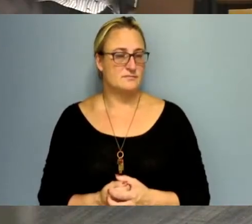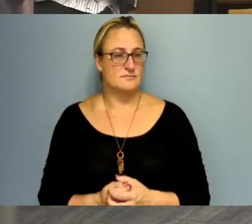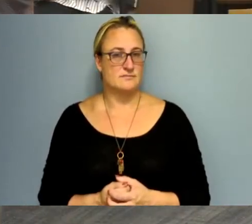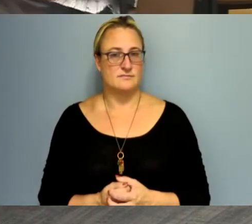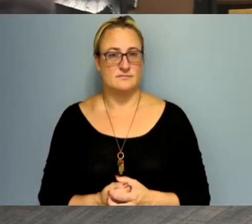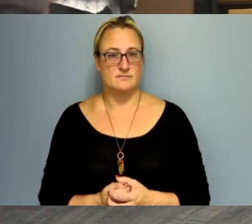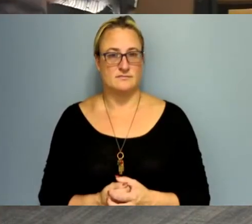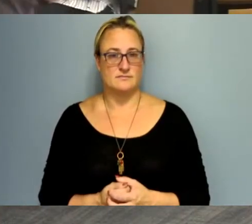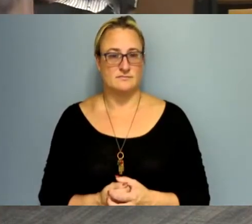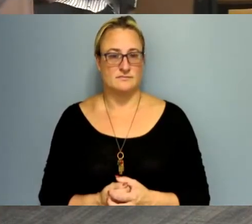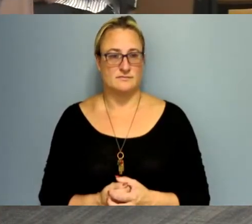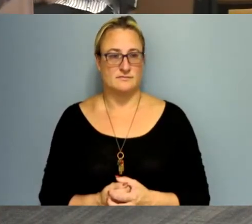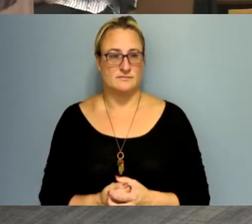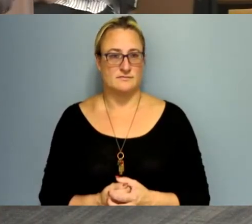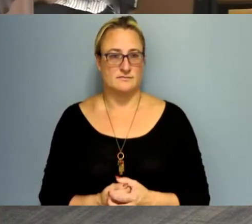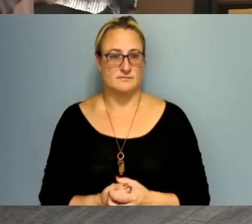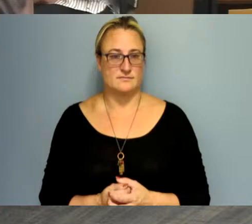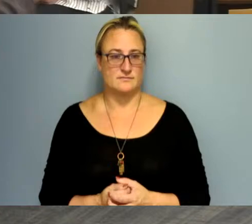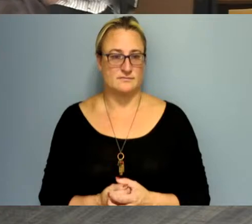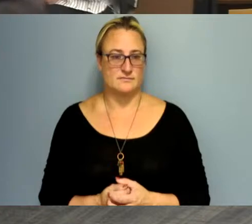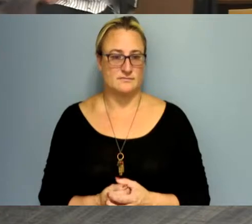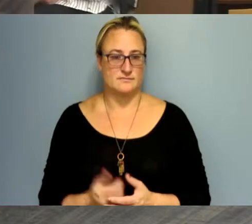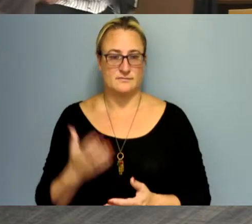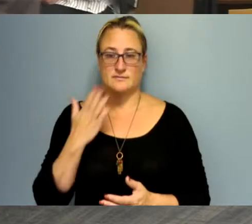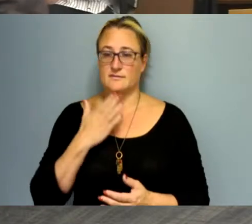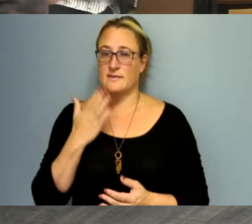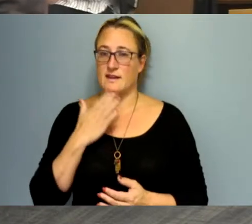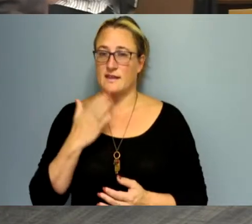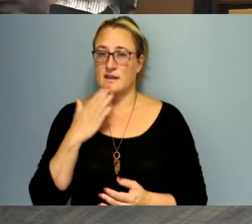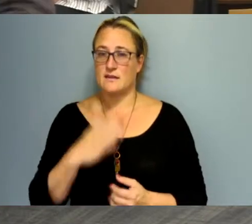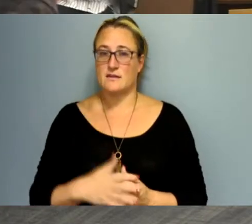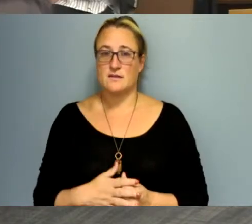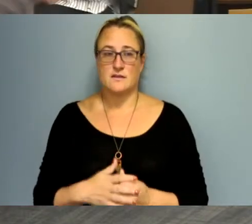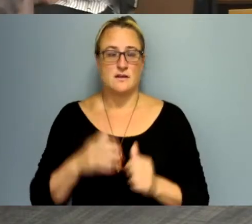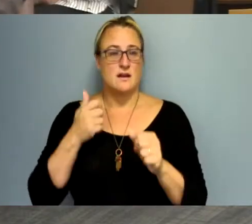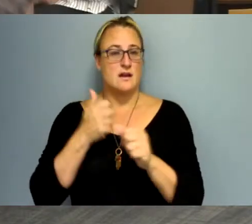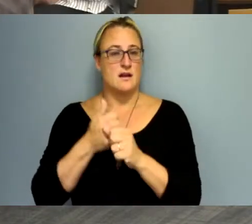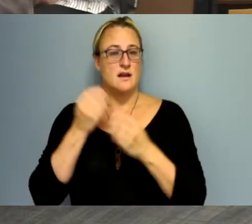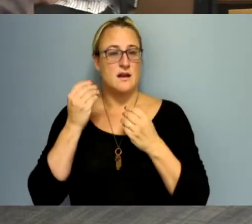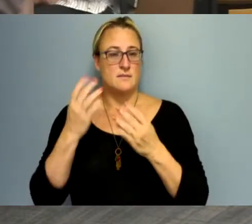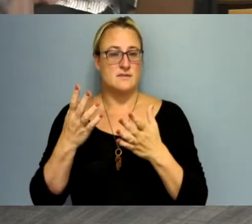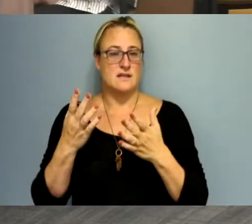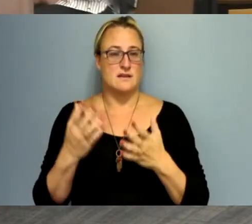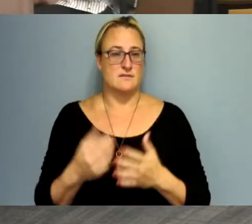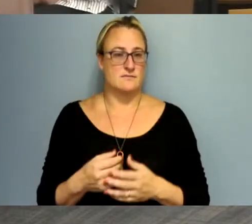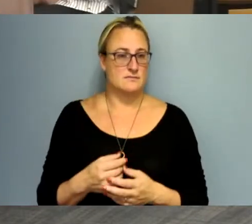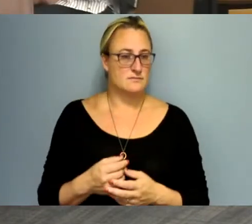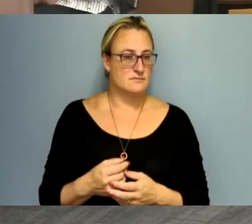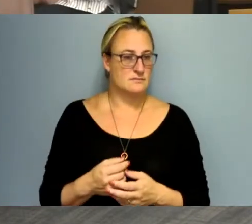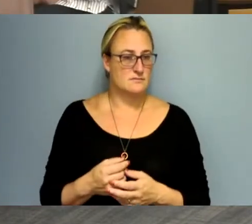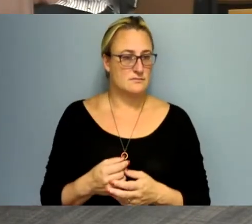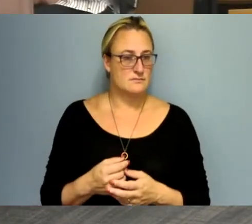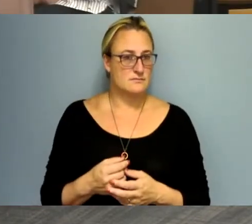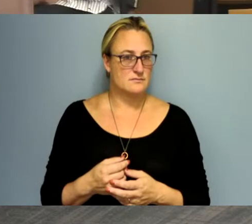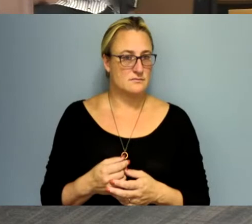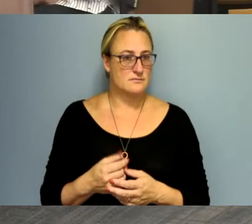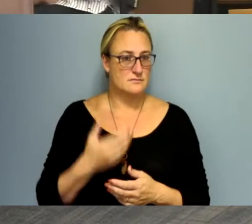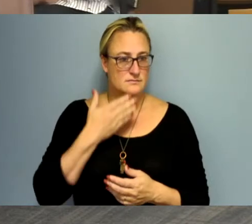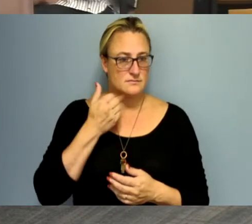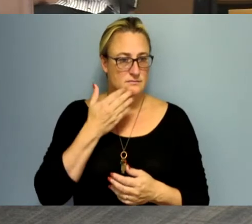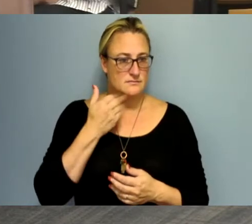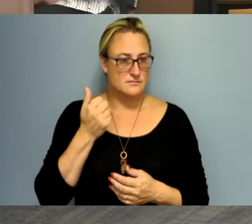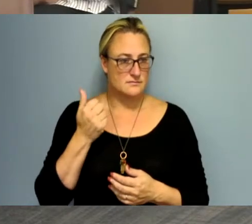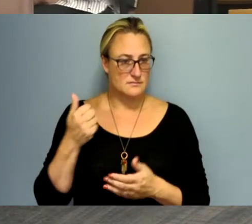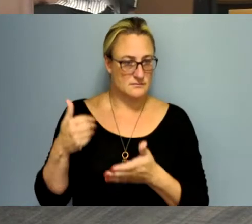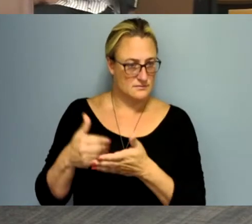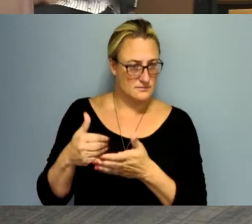Thank you, Margie. Thanks, Commissioners. Just wanted to give an update next Tuesday. Sorry. Is that better? Yep.